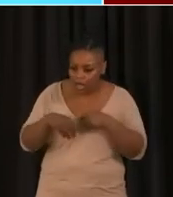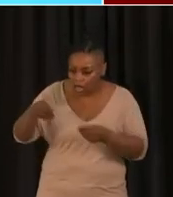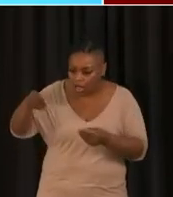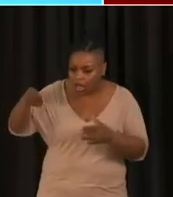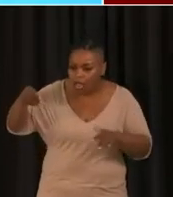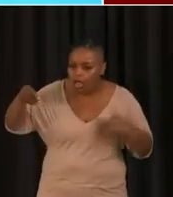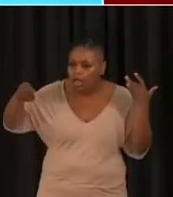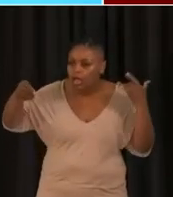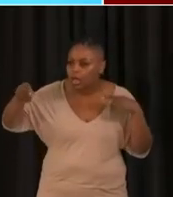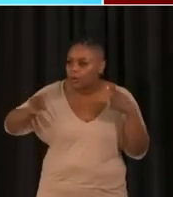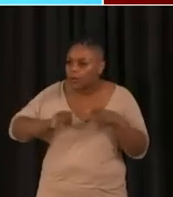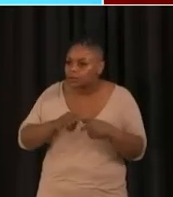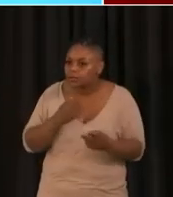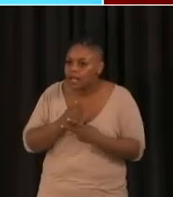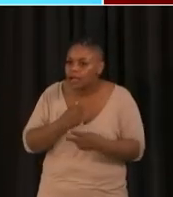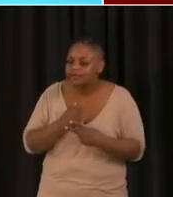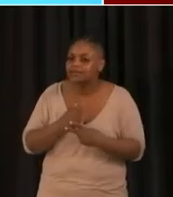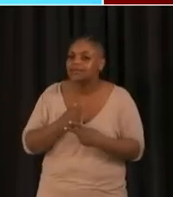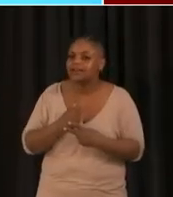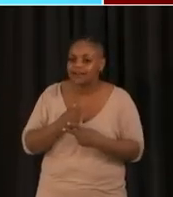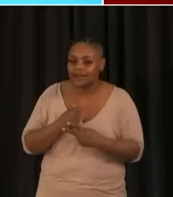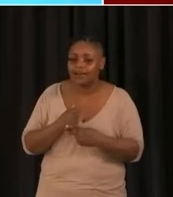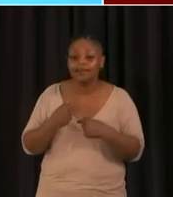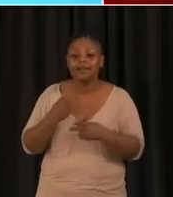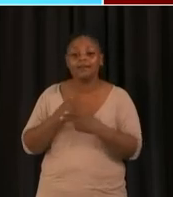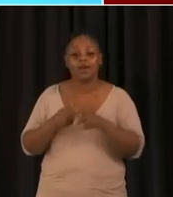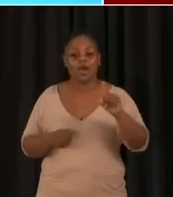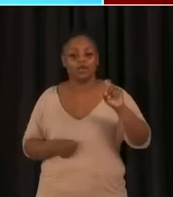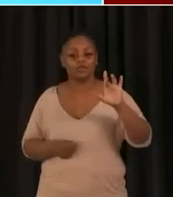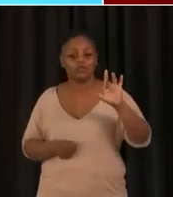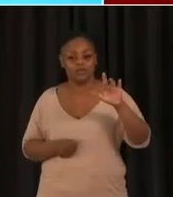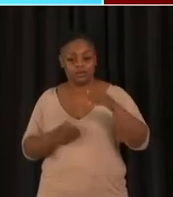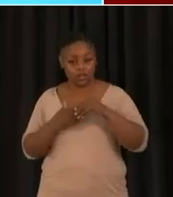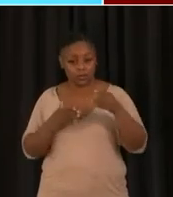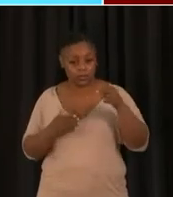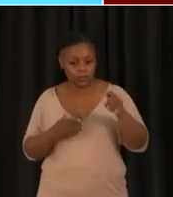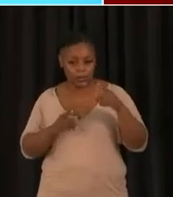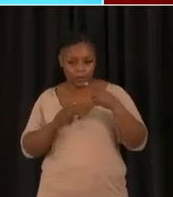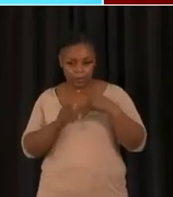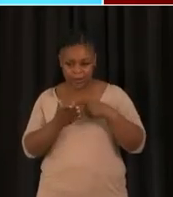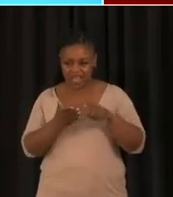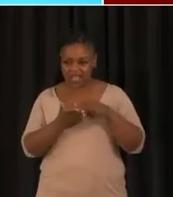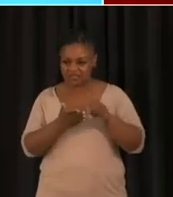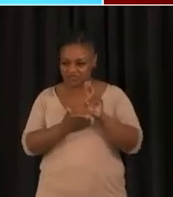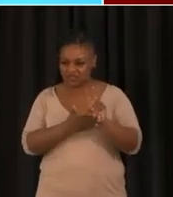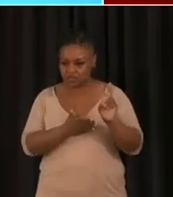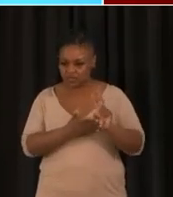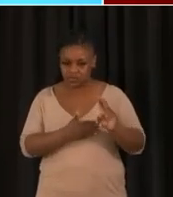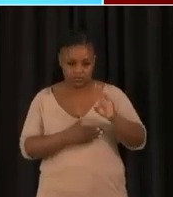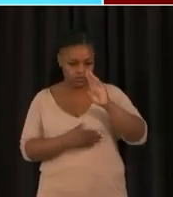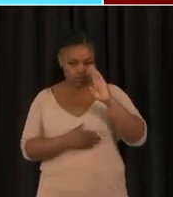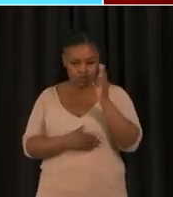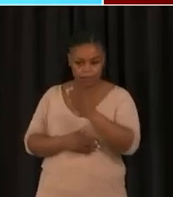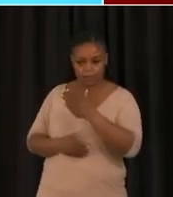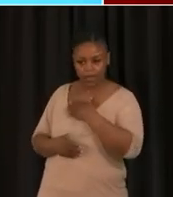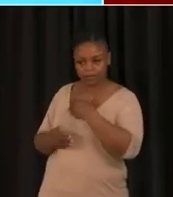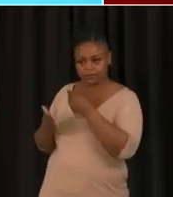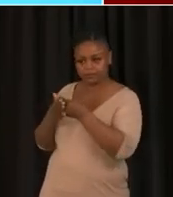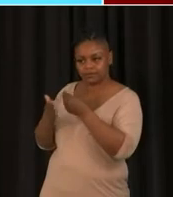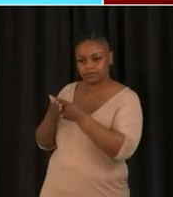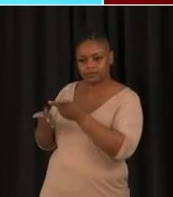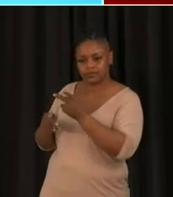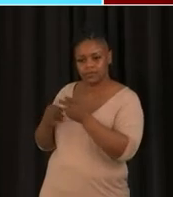informed me about the Mayor's DC Opportunities Match Savings Program. I began the application process in August